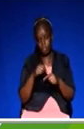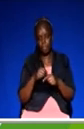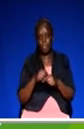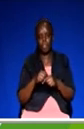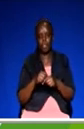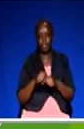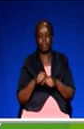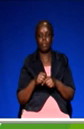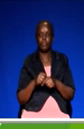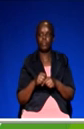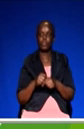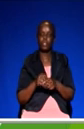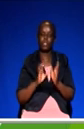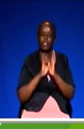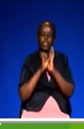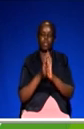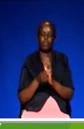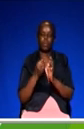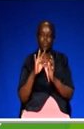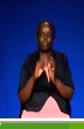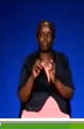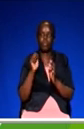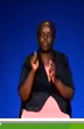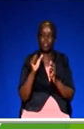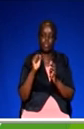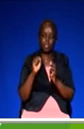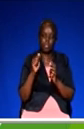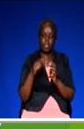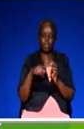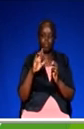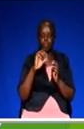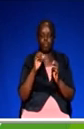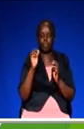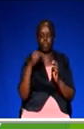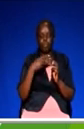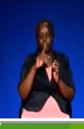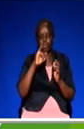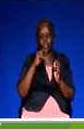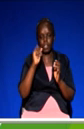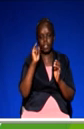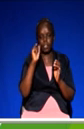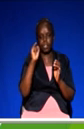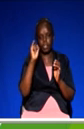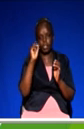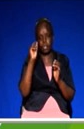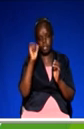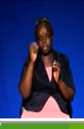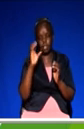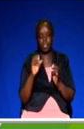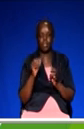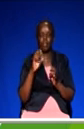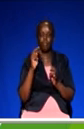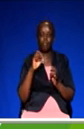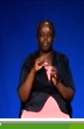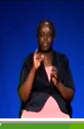go through the examples of saprophytic fungi. So saprophytic fungi includes organisms such